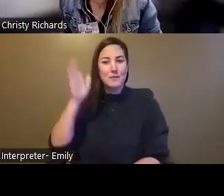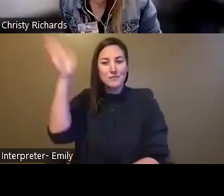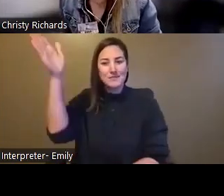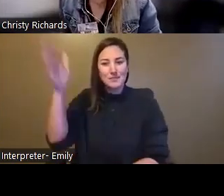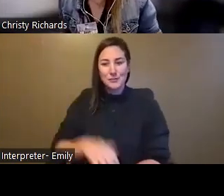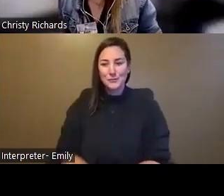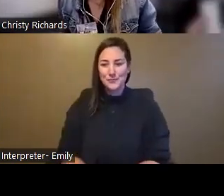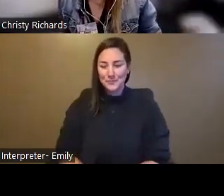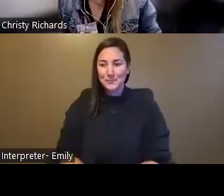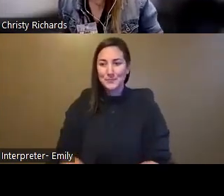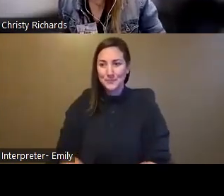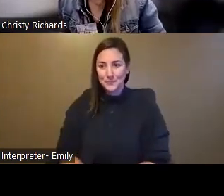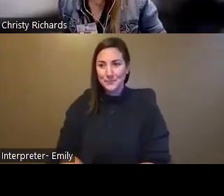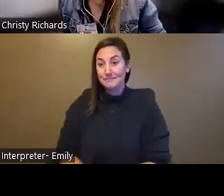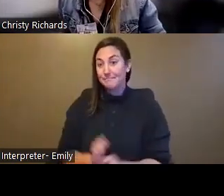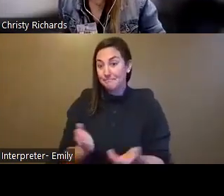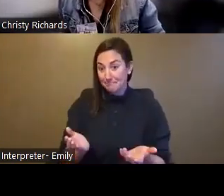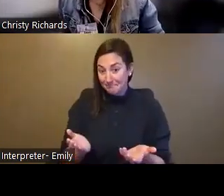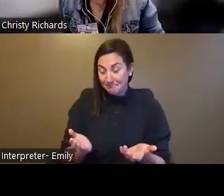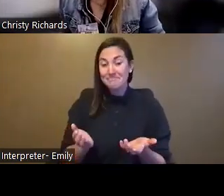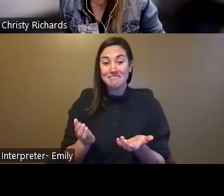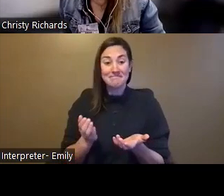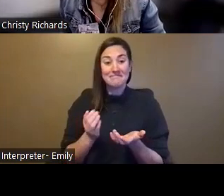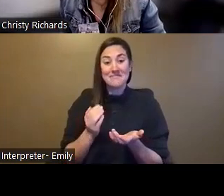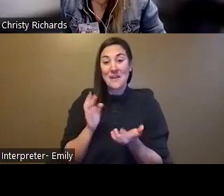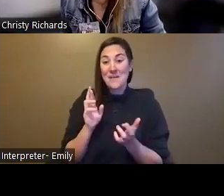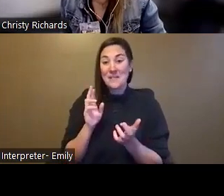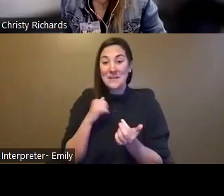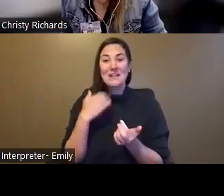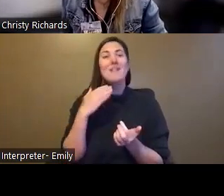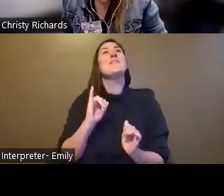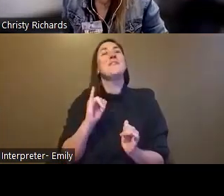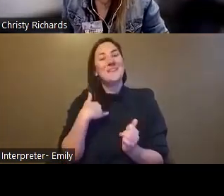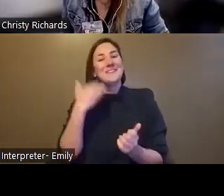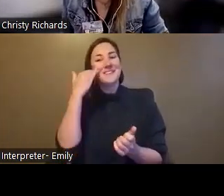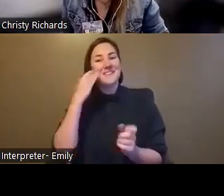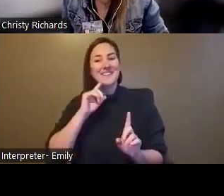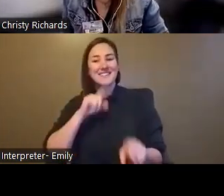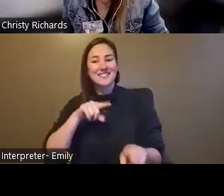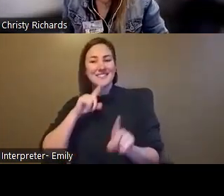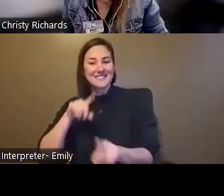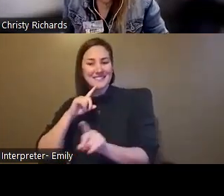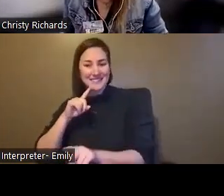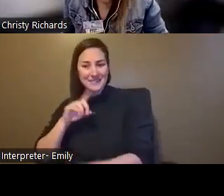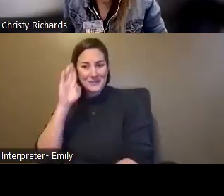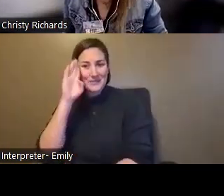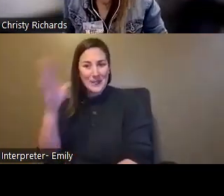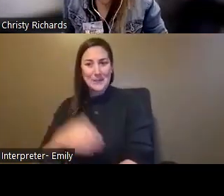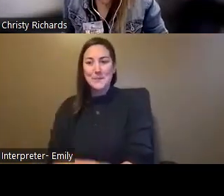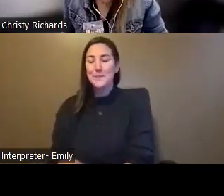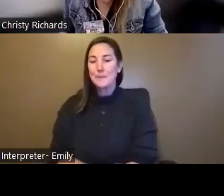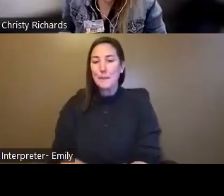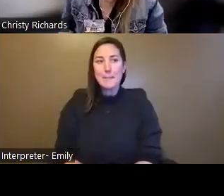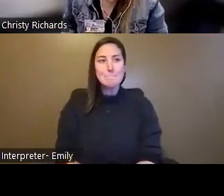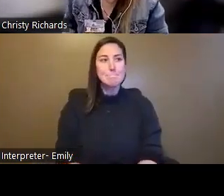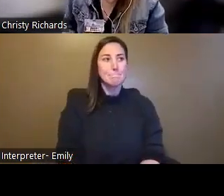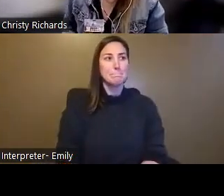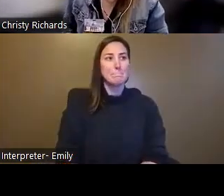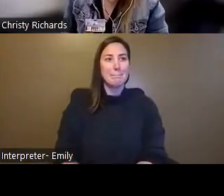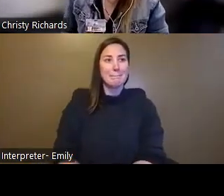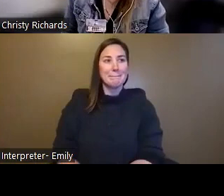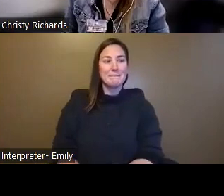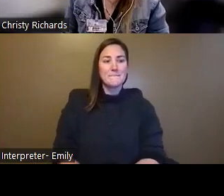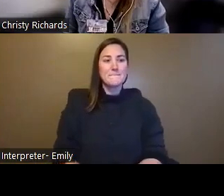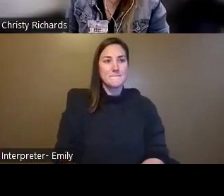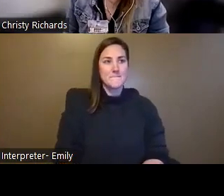presentation. So hopefully I will help you with some of those questions that I saw monitoring the chat. So